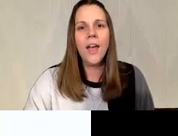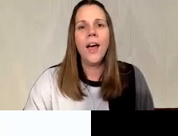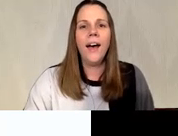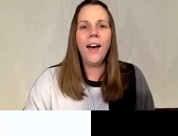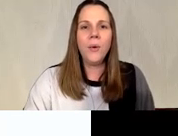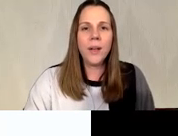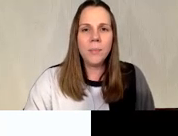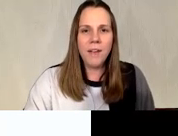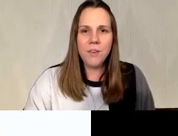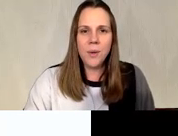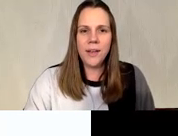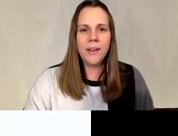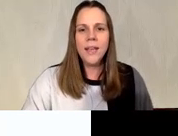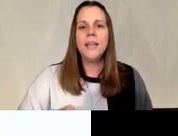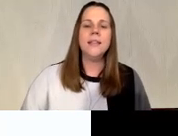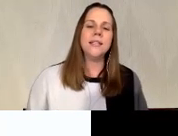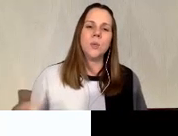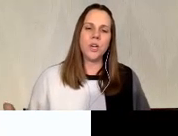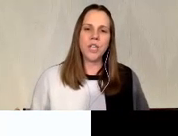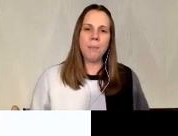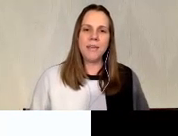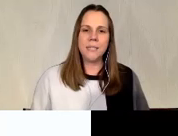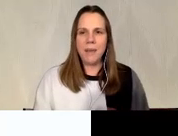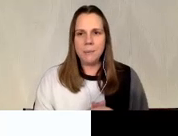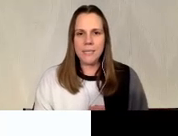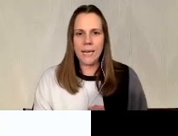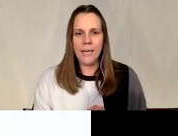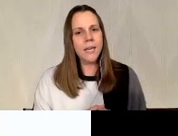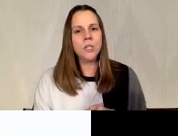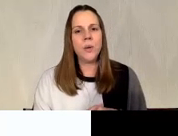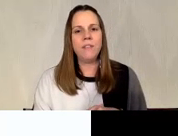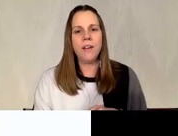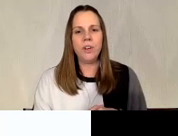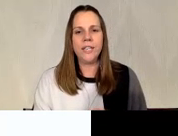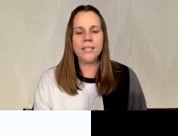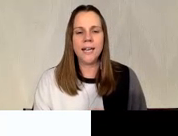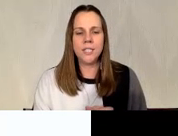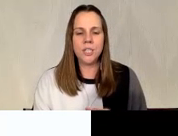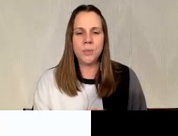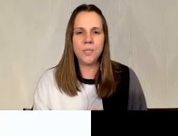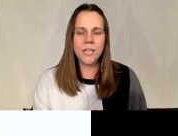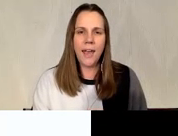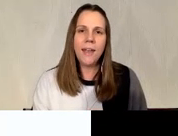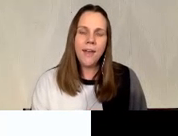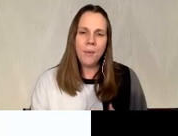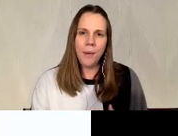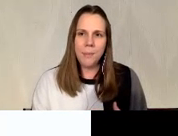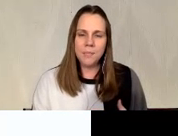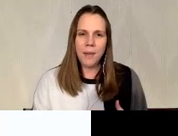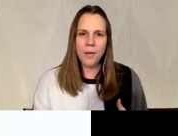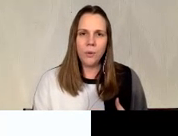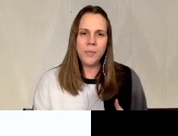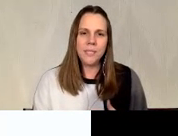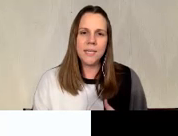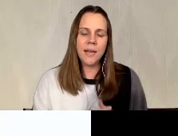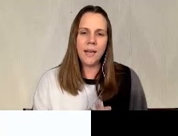Okay, welcome everyone. This workshop is Baby Sign, 25 Early Signs to Use Today. My name is